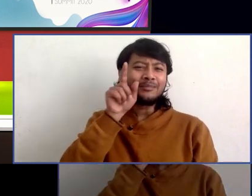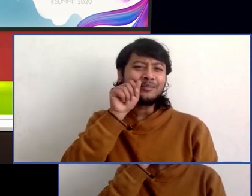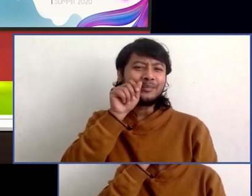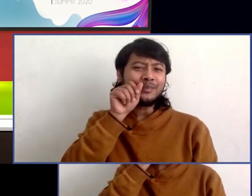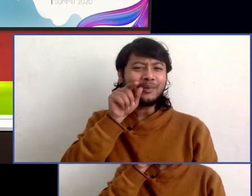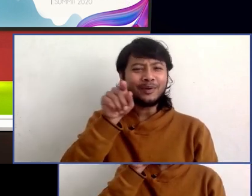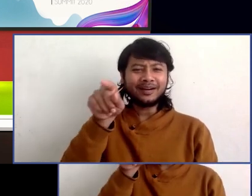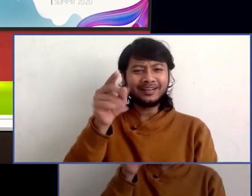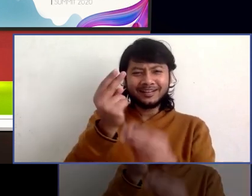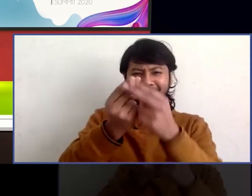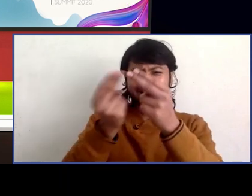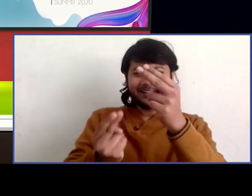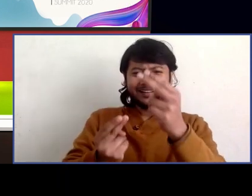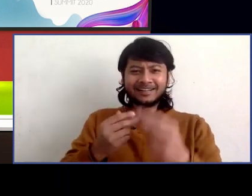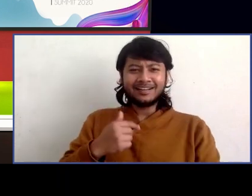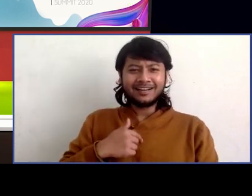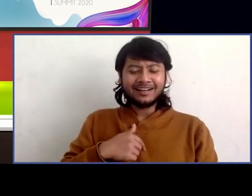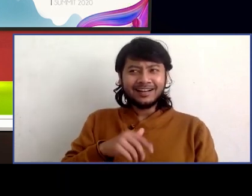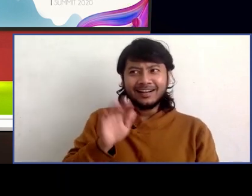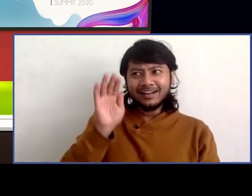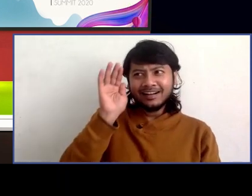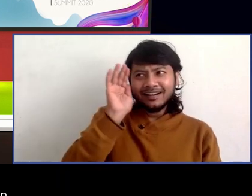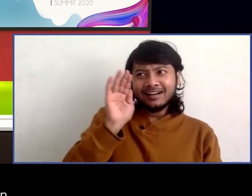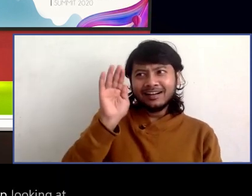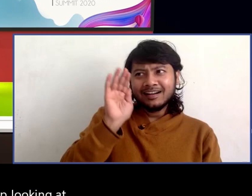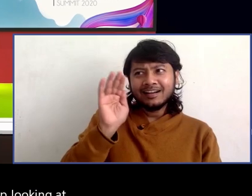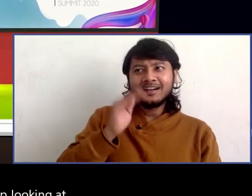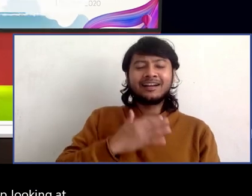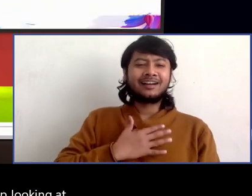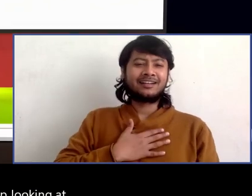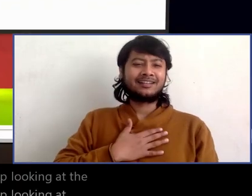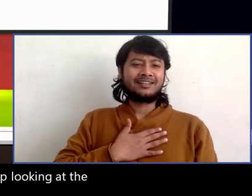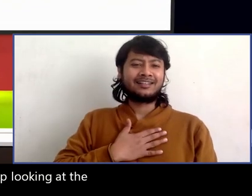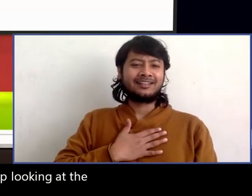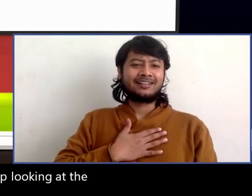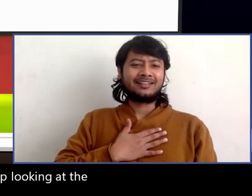smile. And keep looking at the brighter side of life.